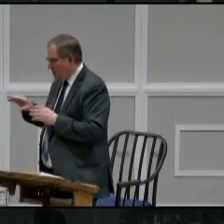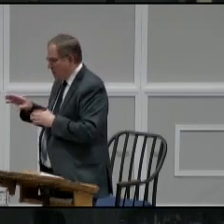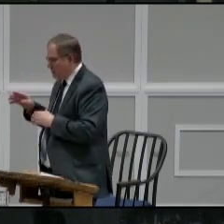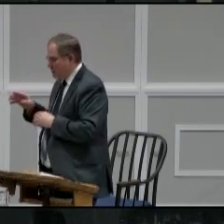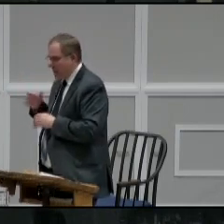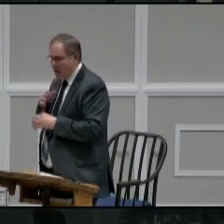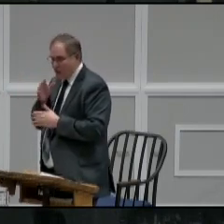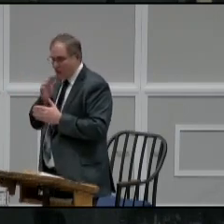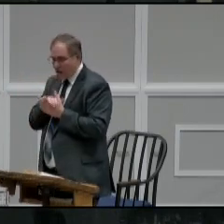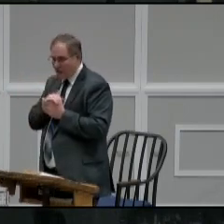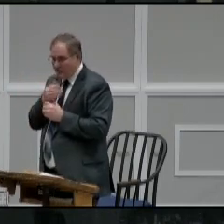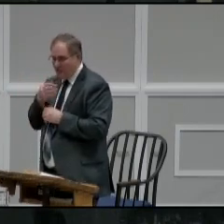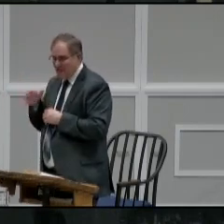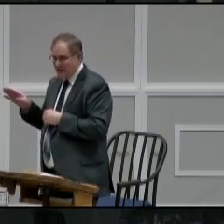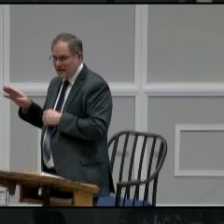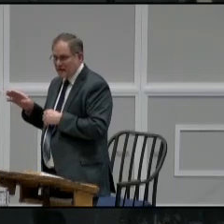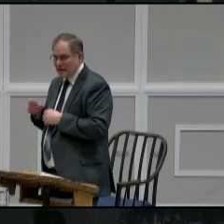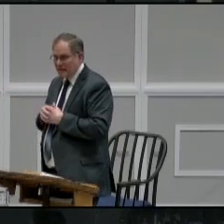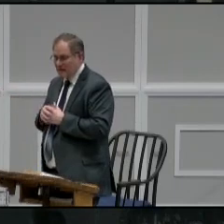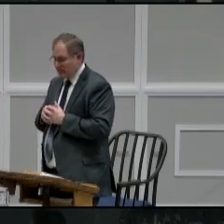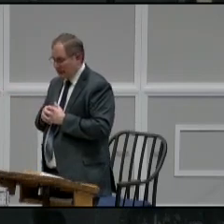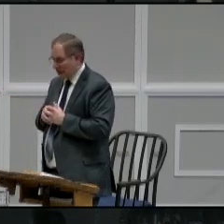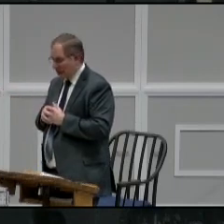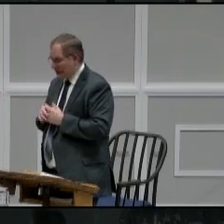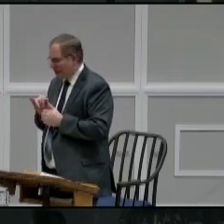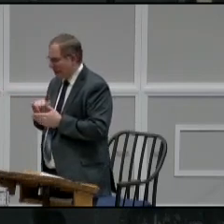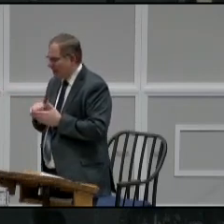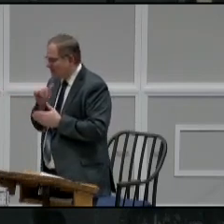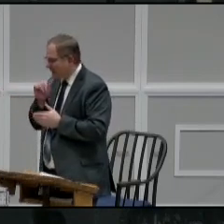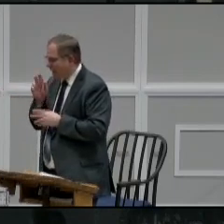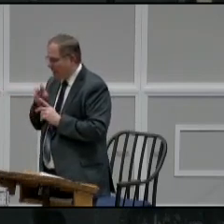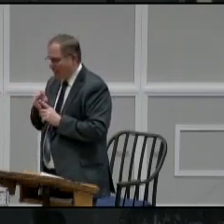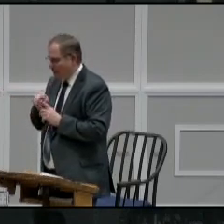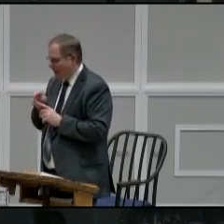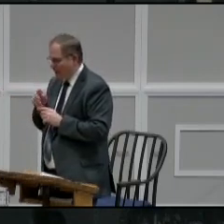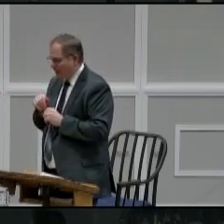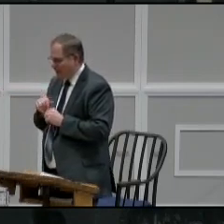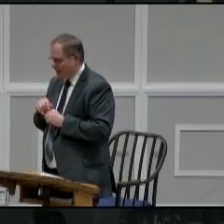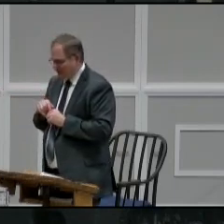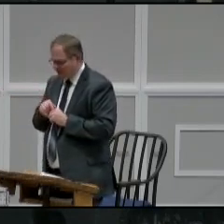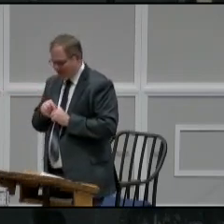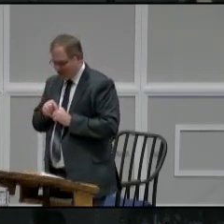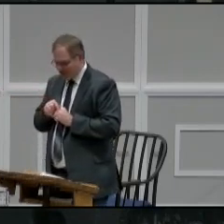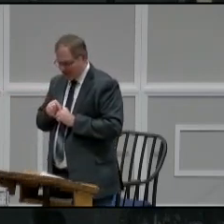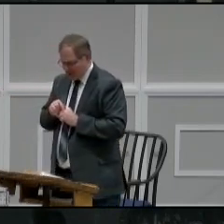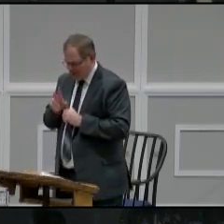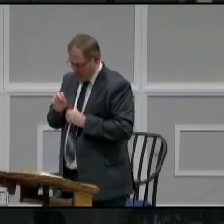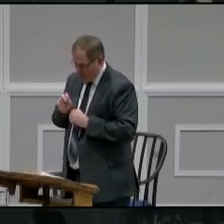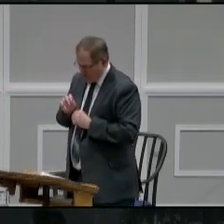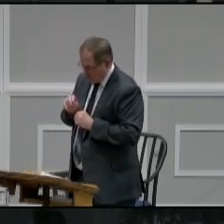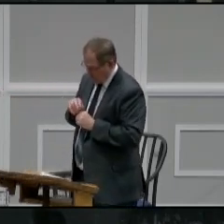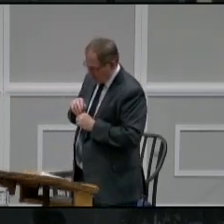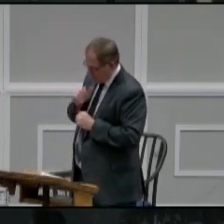like, no, brother. Okay, that's not the application here. Okay. Woo.